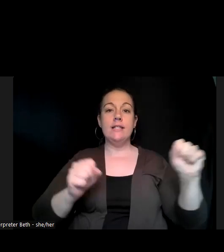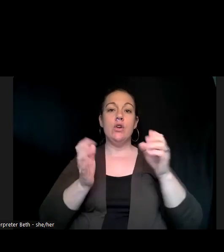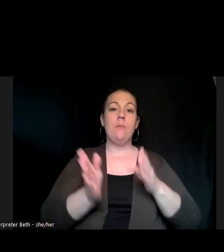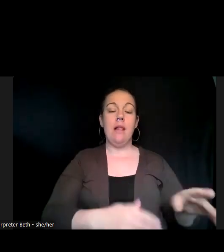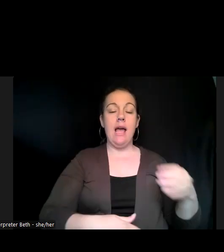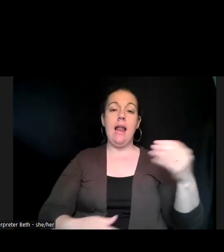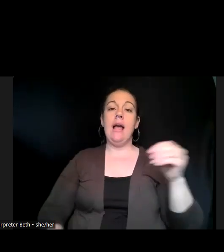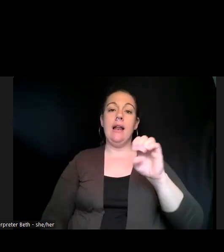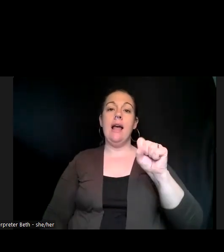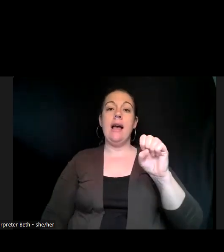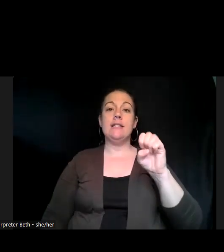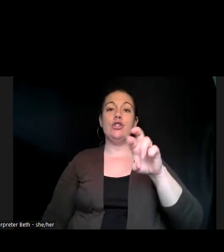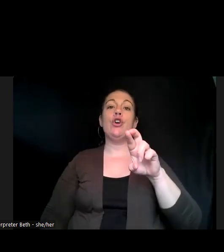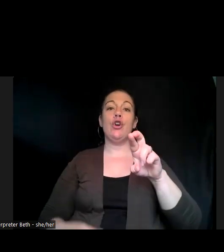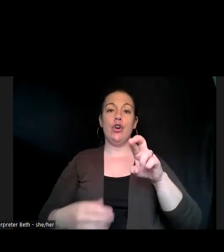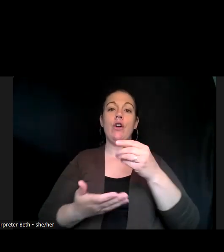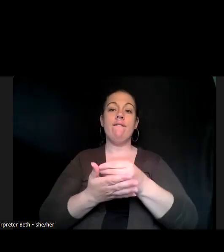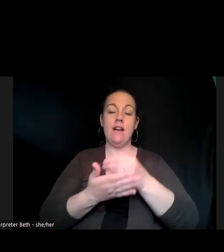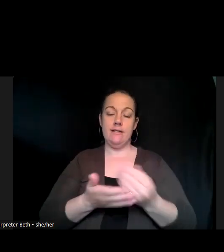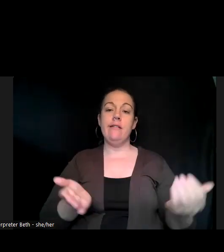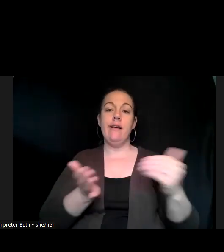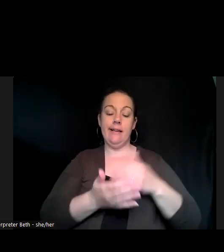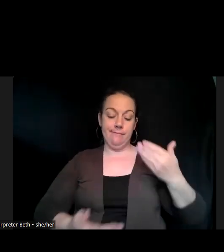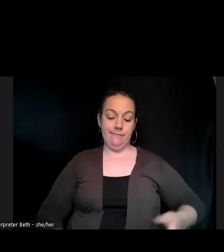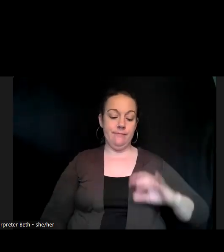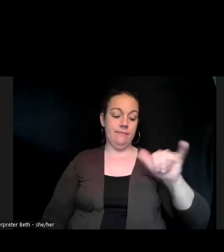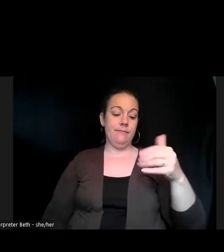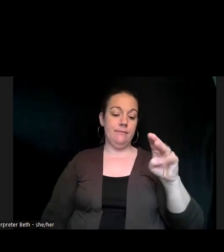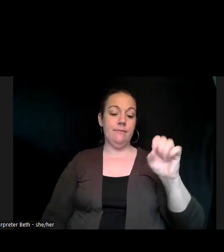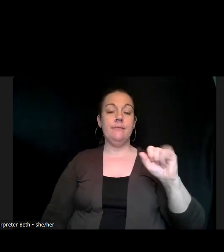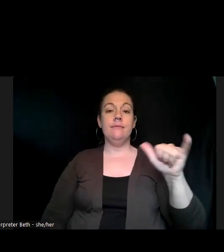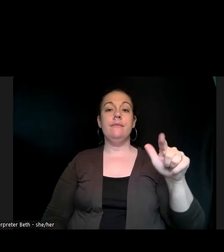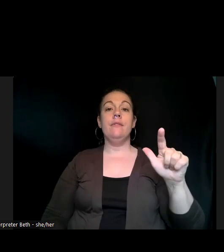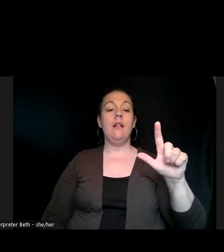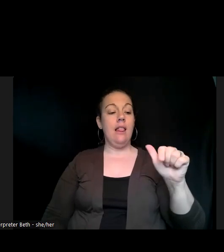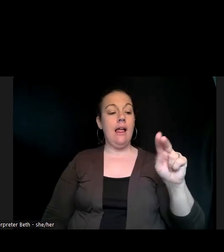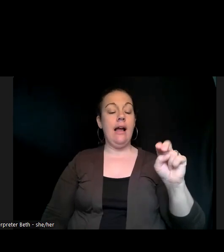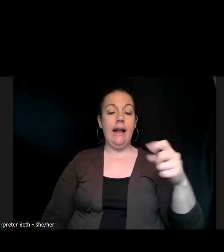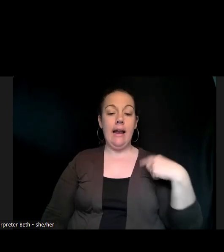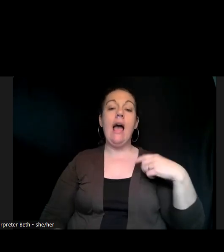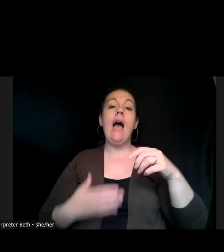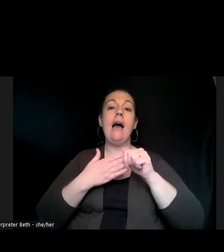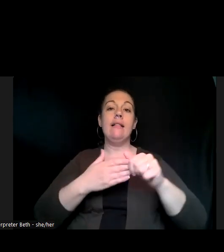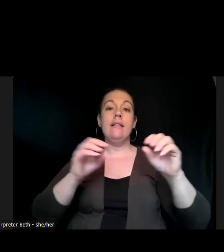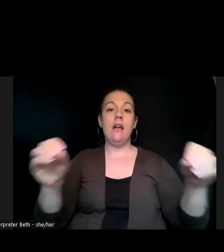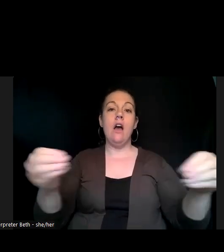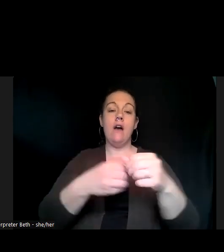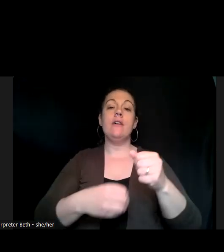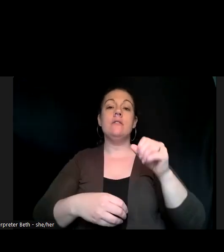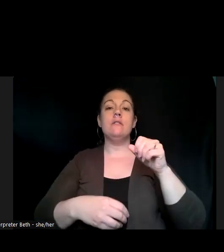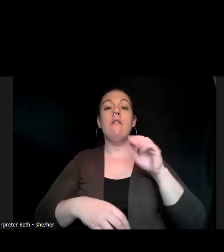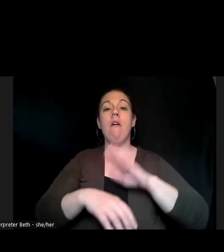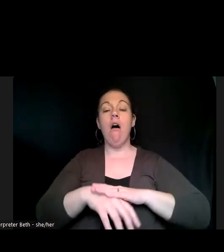as well. Again, I'm James Lane. I lead the Office of Elementary and Secondary Education at the U.S. Department of